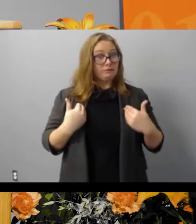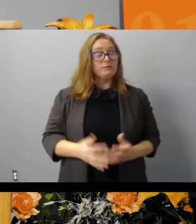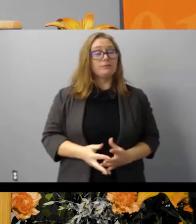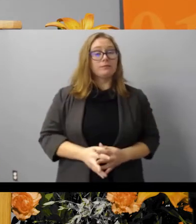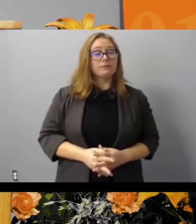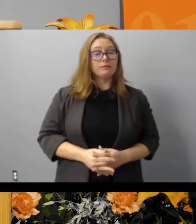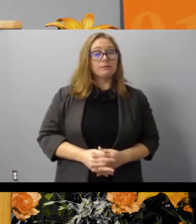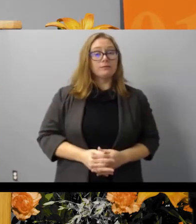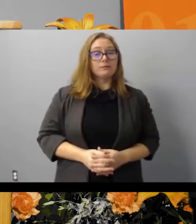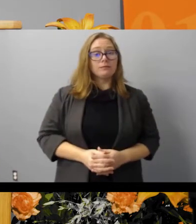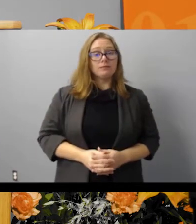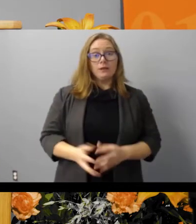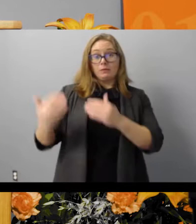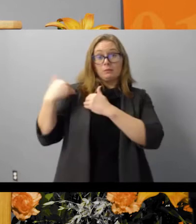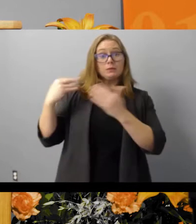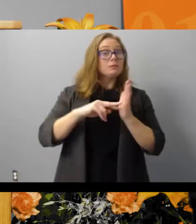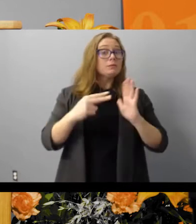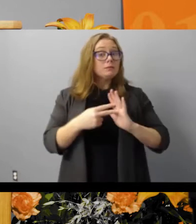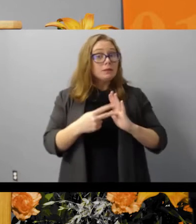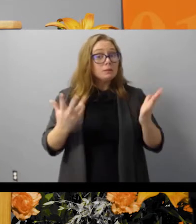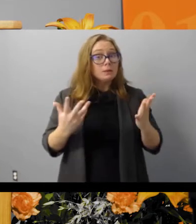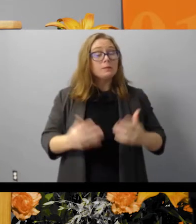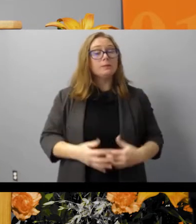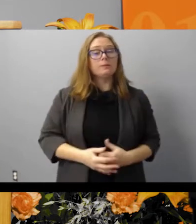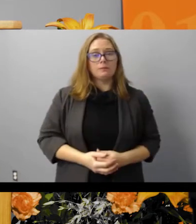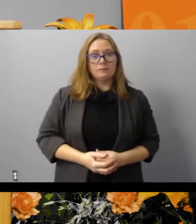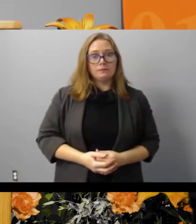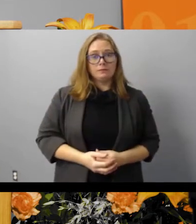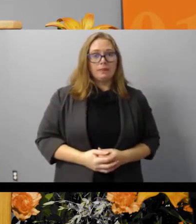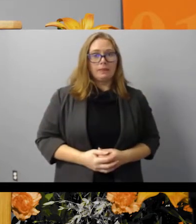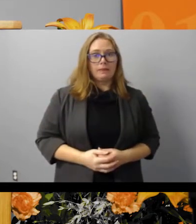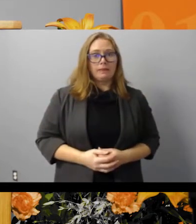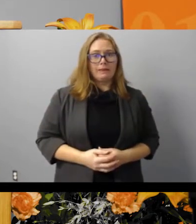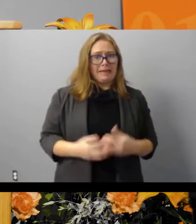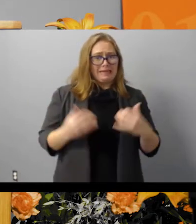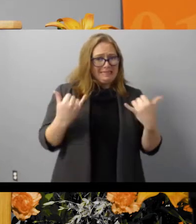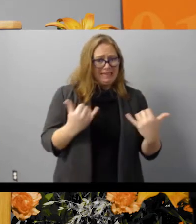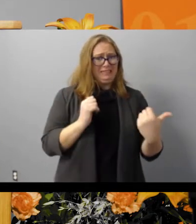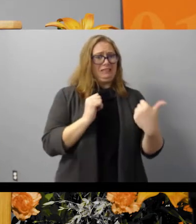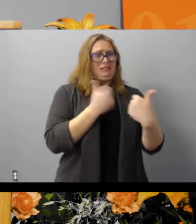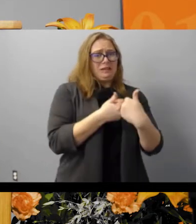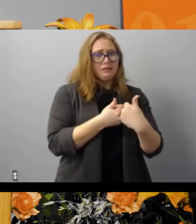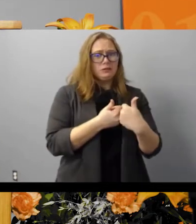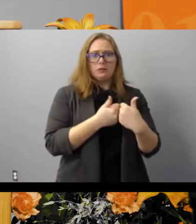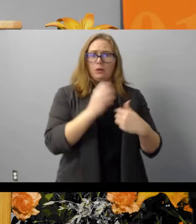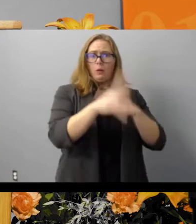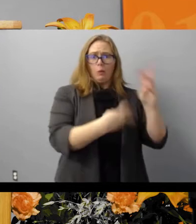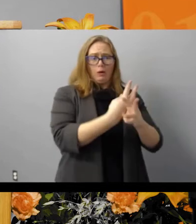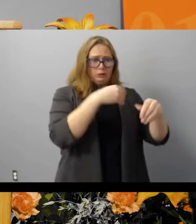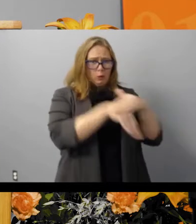Now, here is your responsibility. And I charge you and task you with this now, right